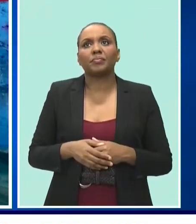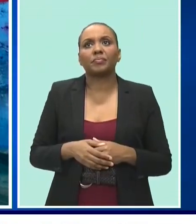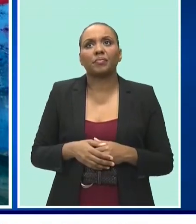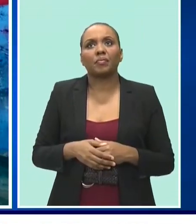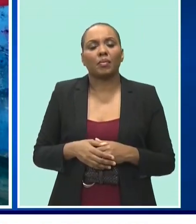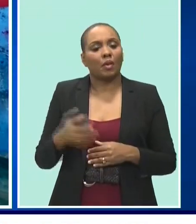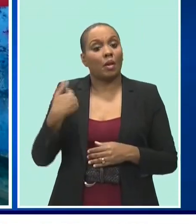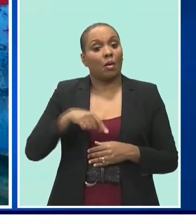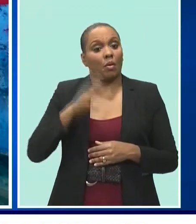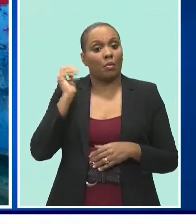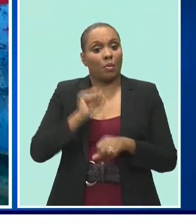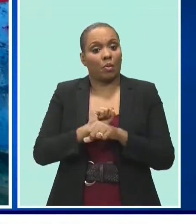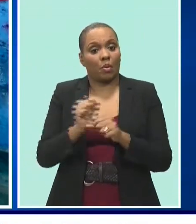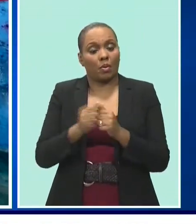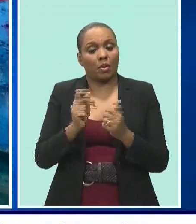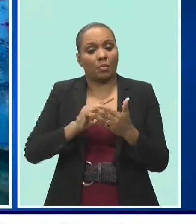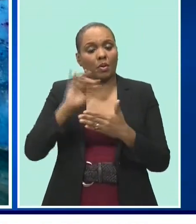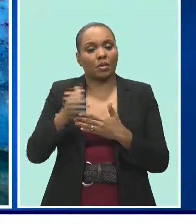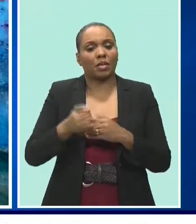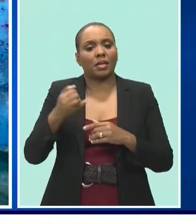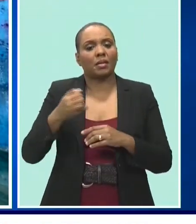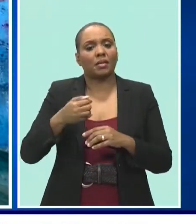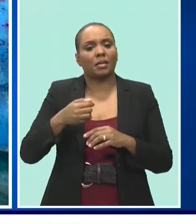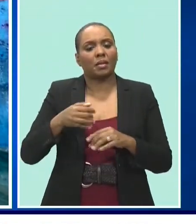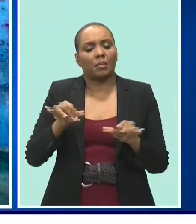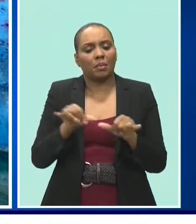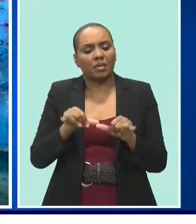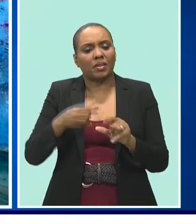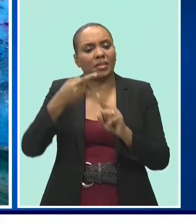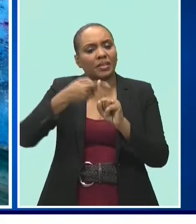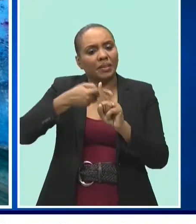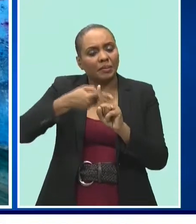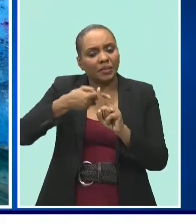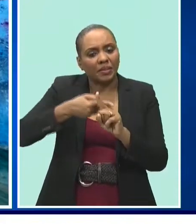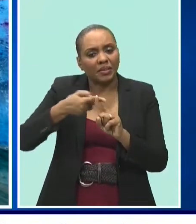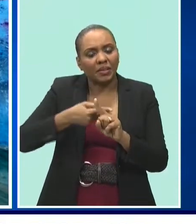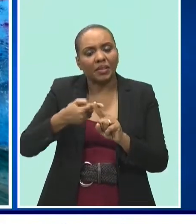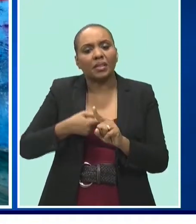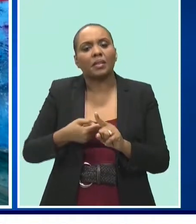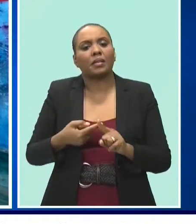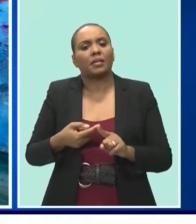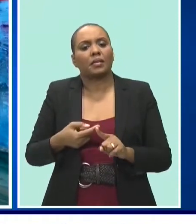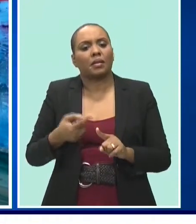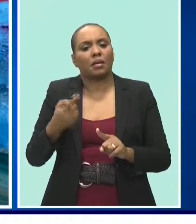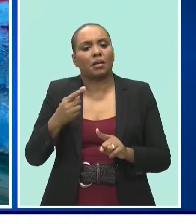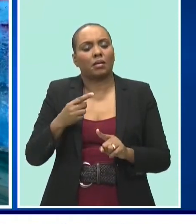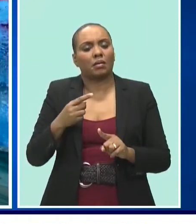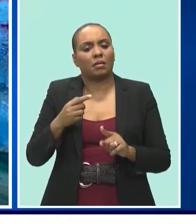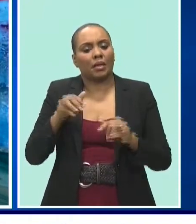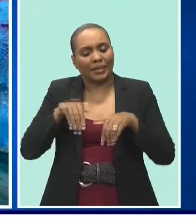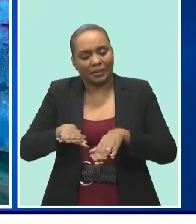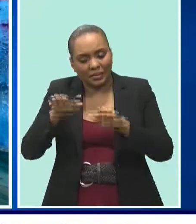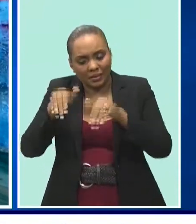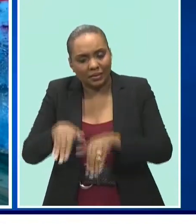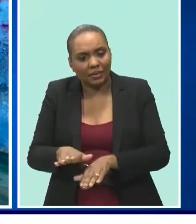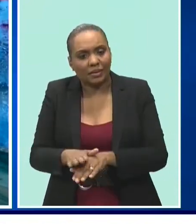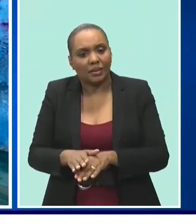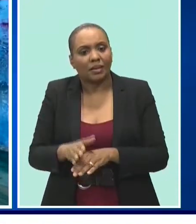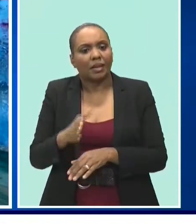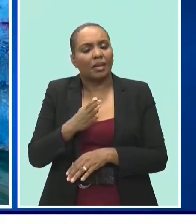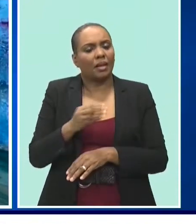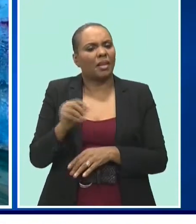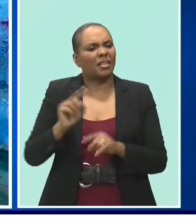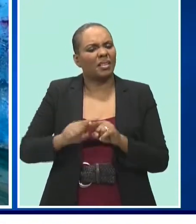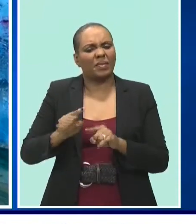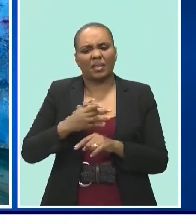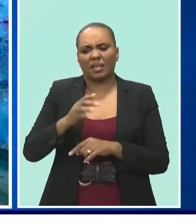next month, measuring temperature and salinity of the ocean and meteorological parameters,